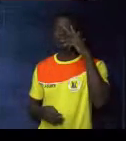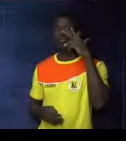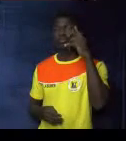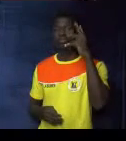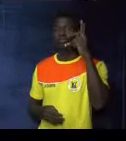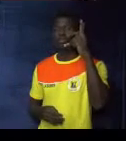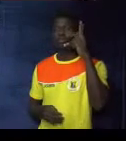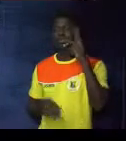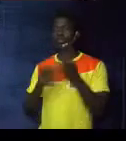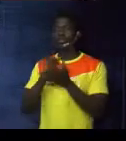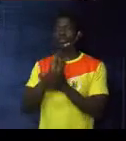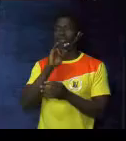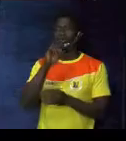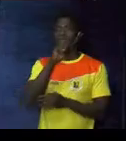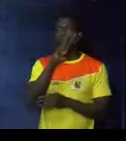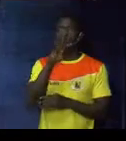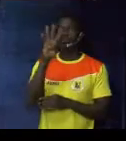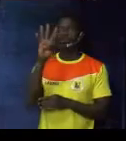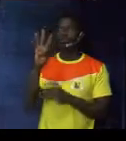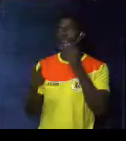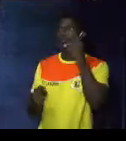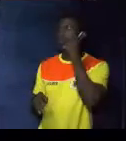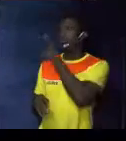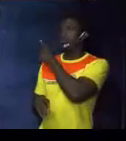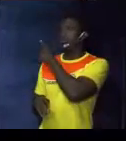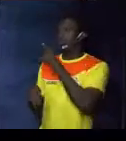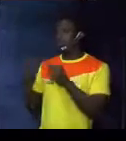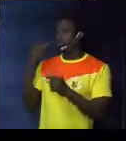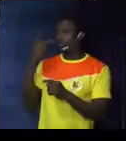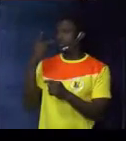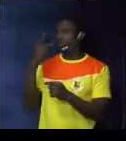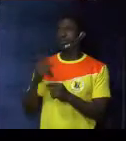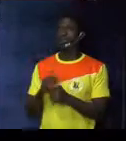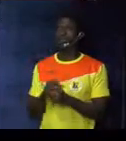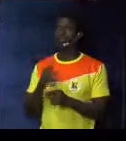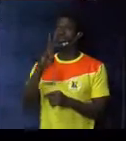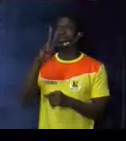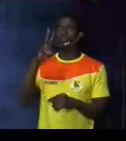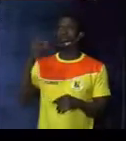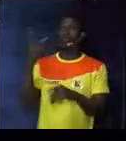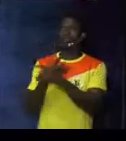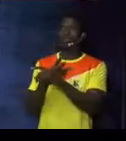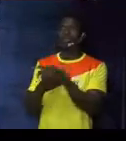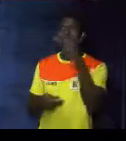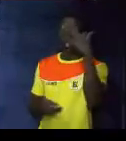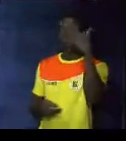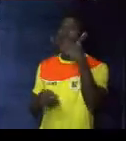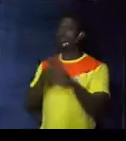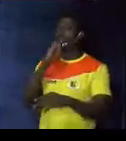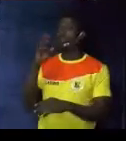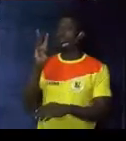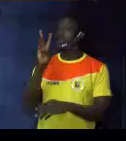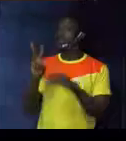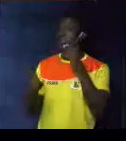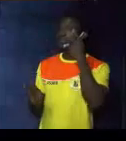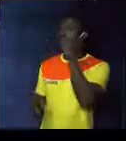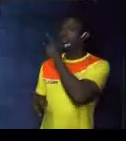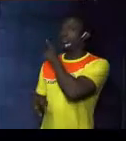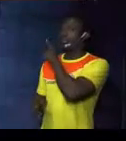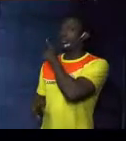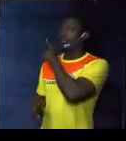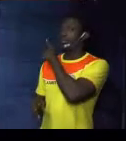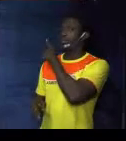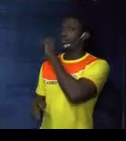6, and that is 24. Now let me pick this one, just to show you that you can start with any one. 2 times 3 is